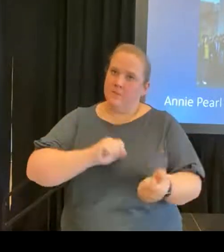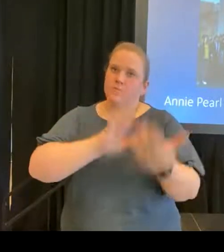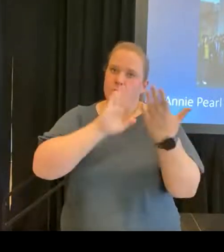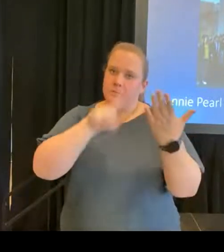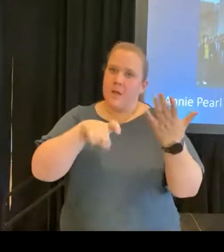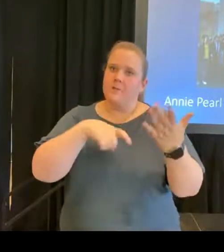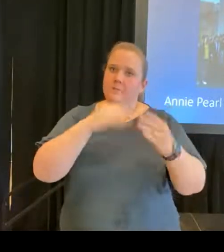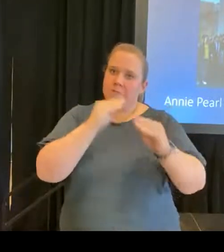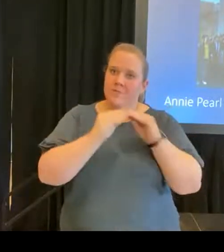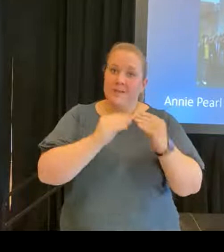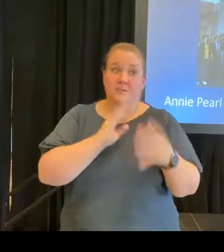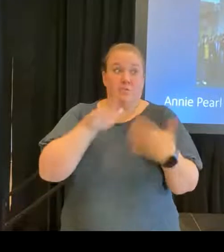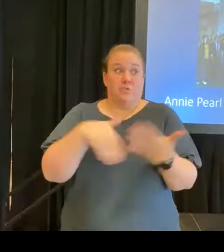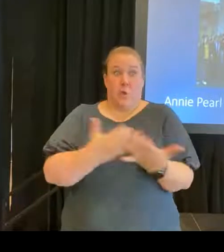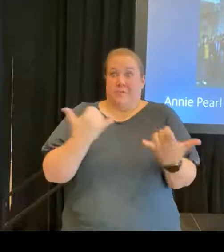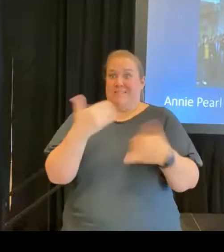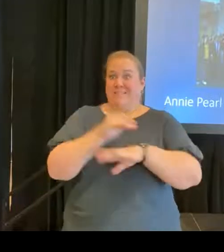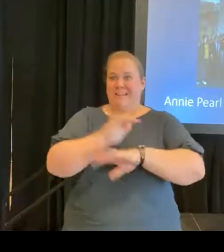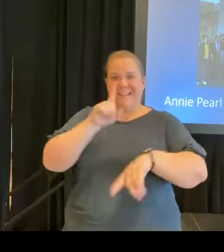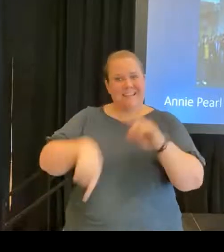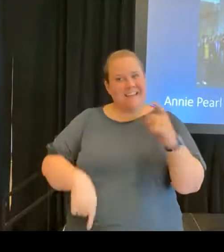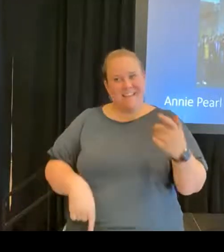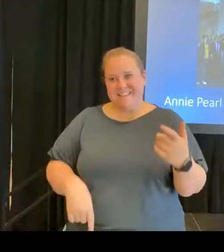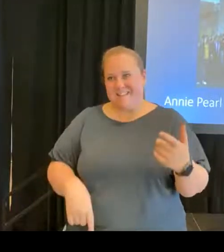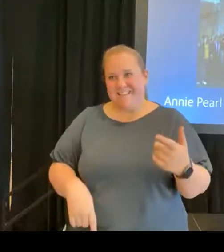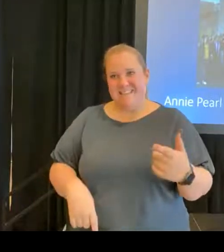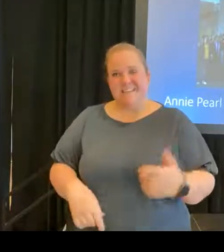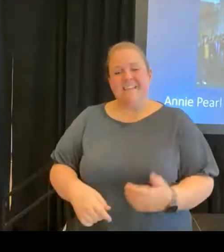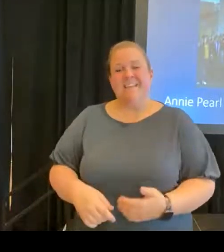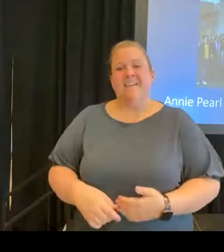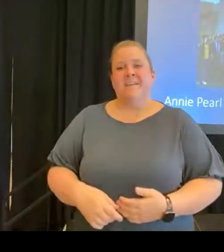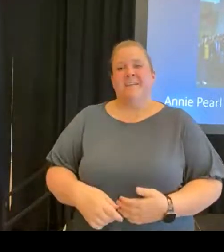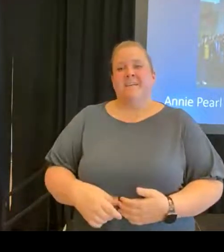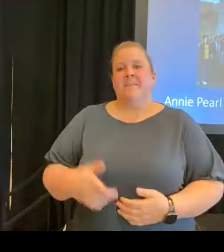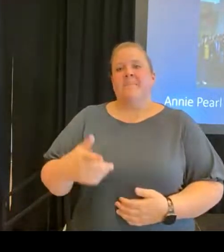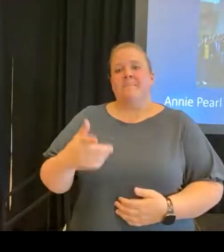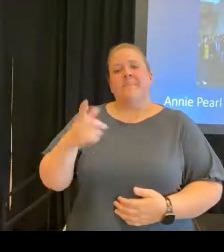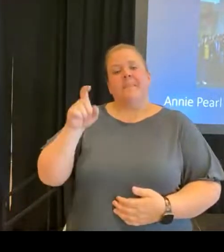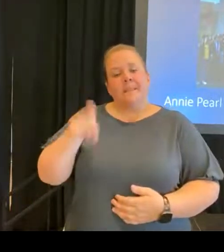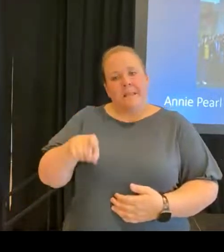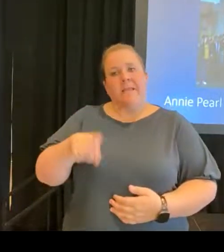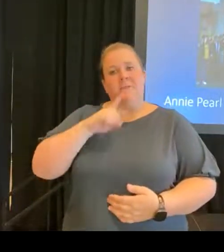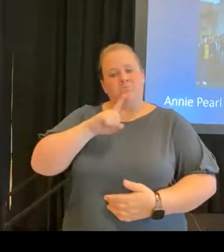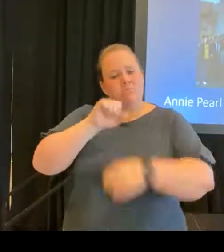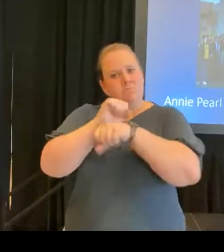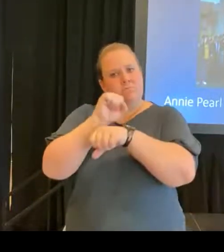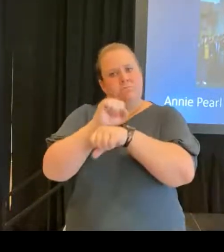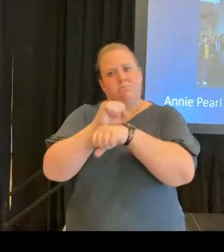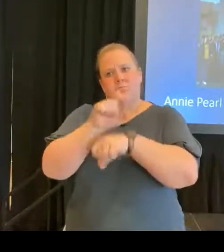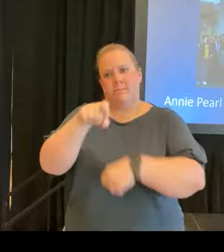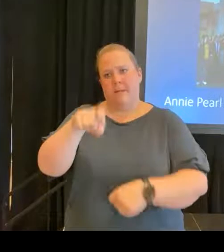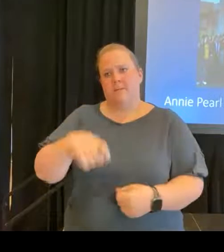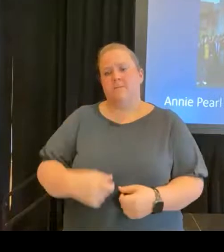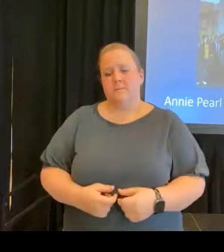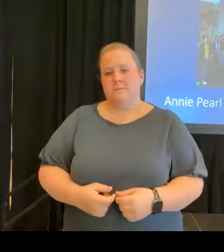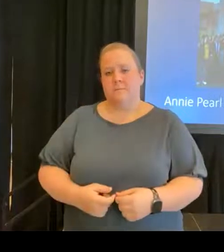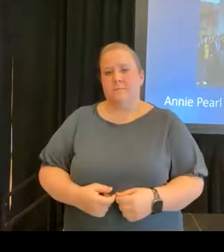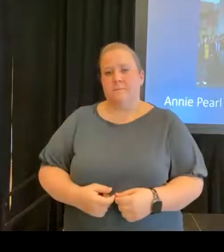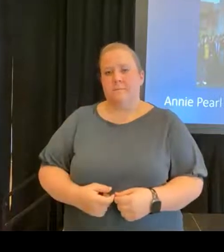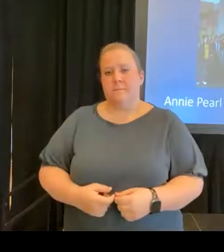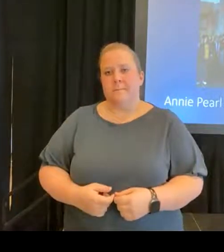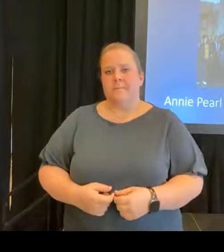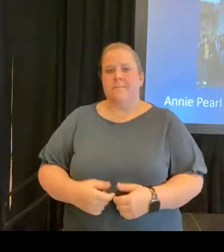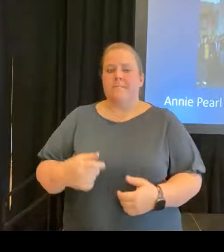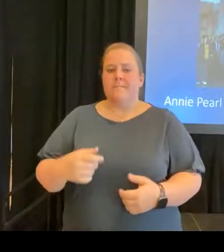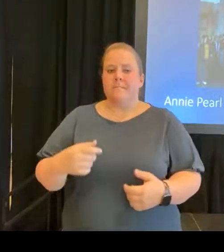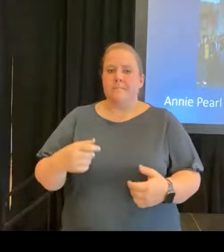can't address them all tonight or this evening. But we need to get to work on it. We need to